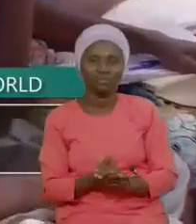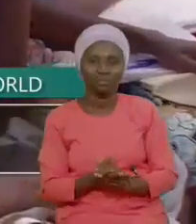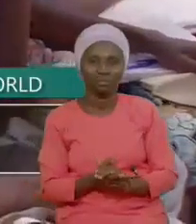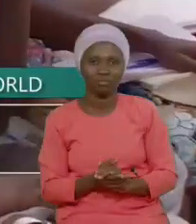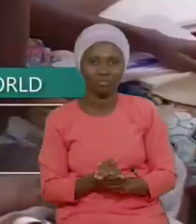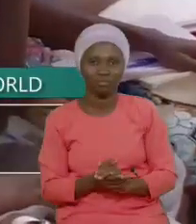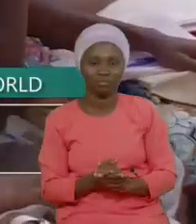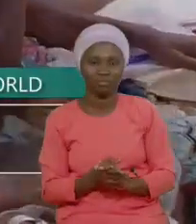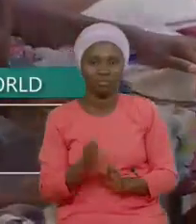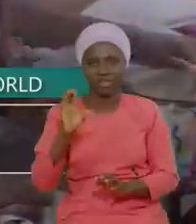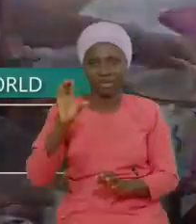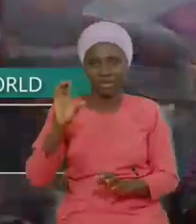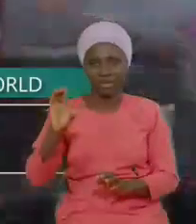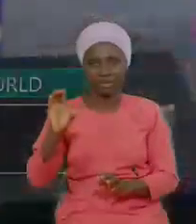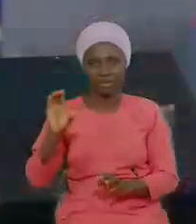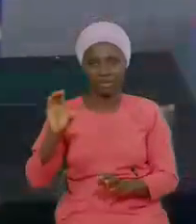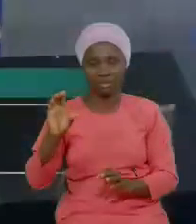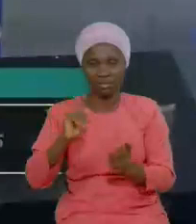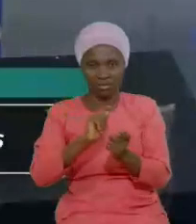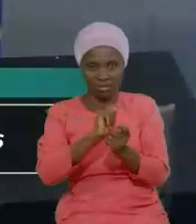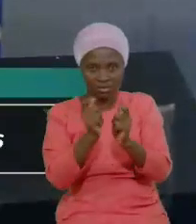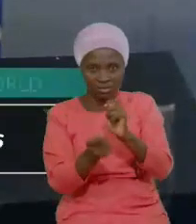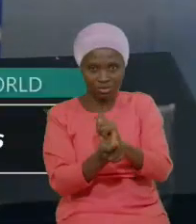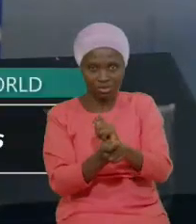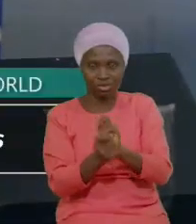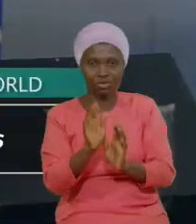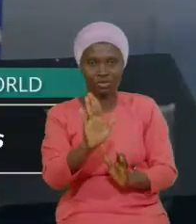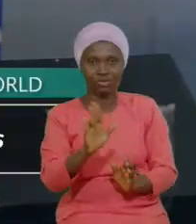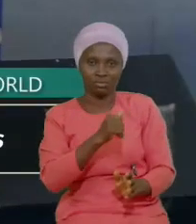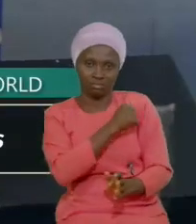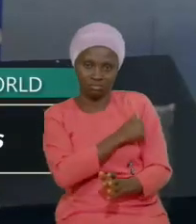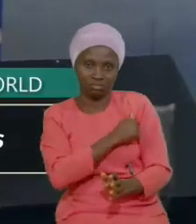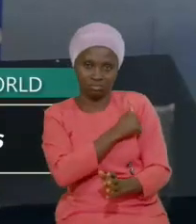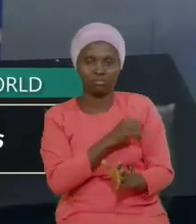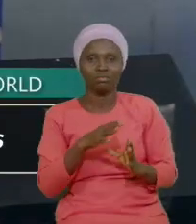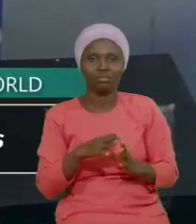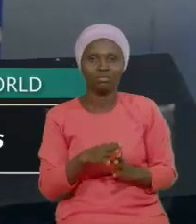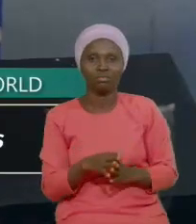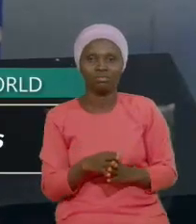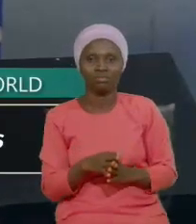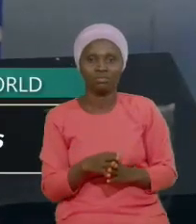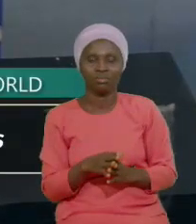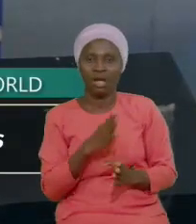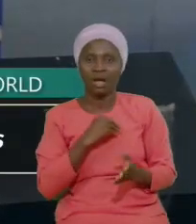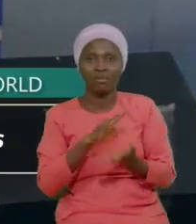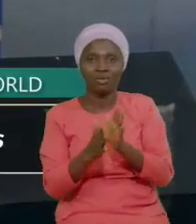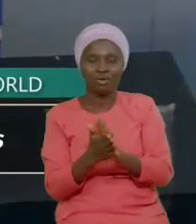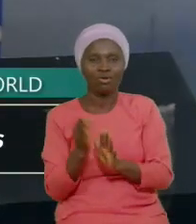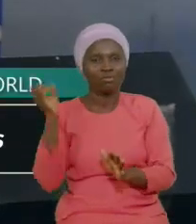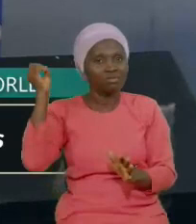See, change your attitude and become graceful.